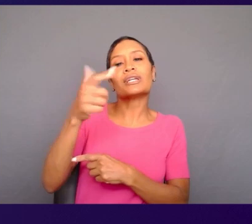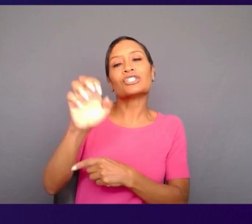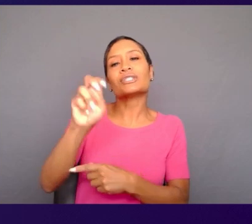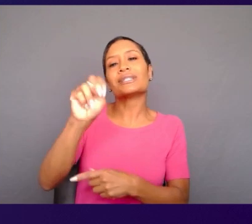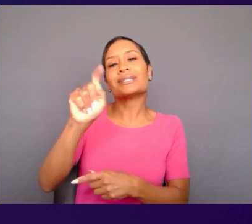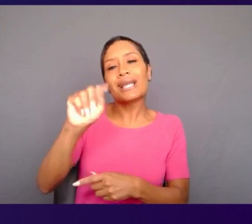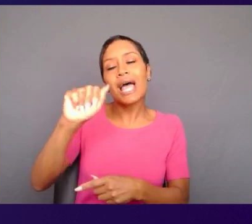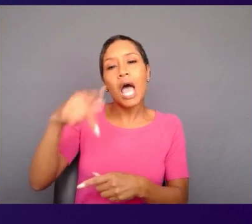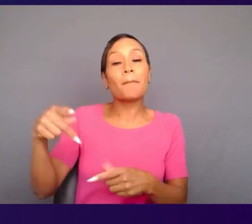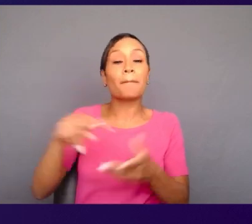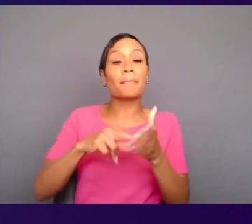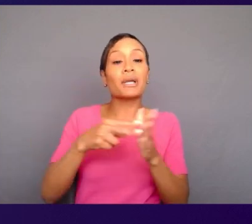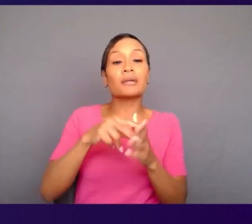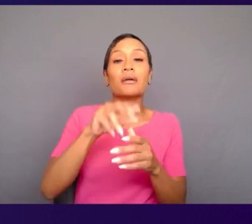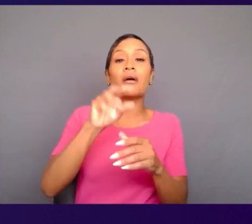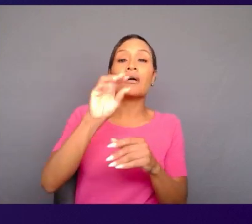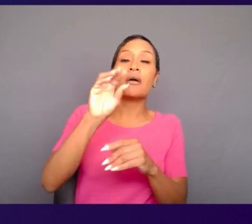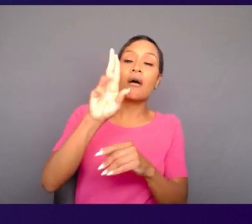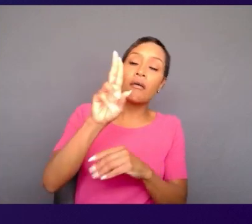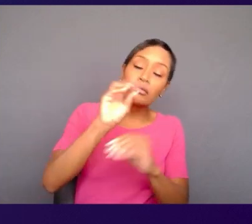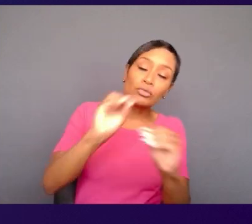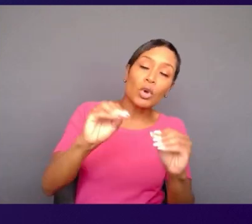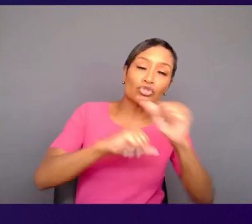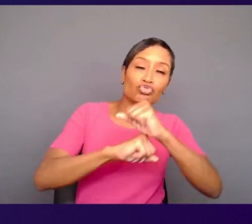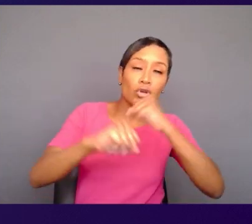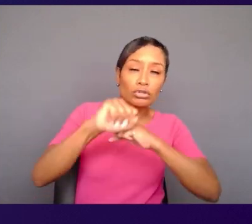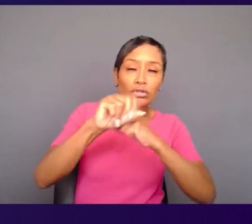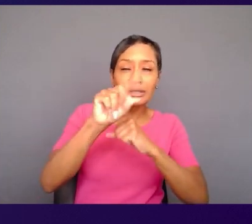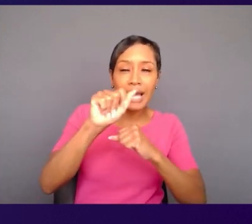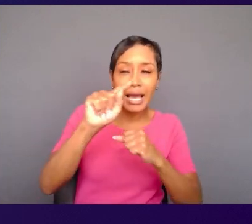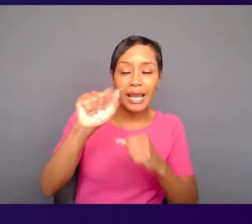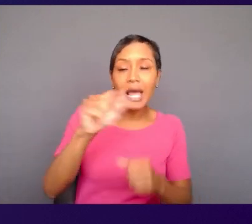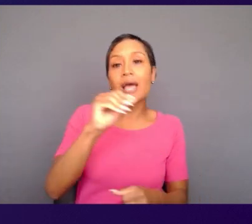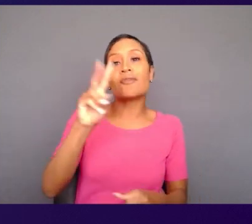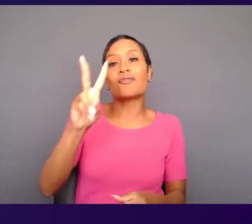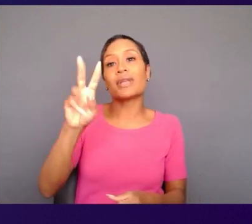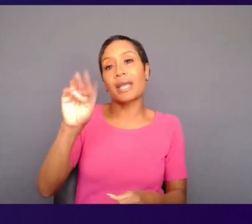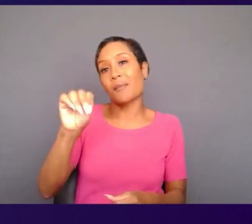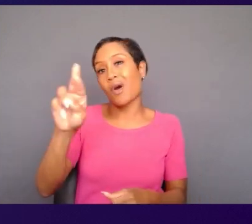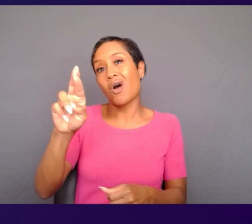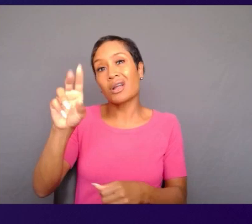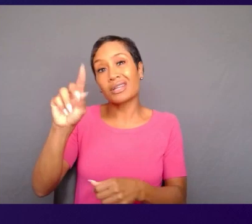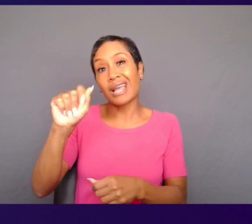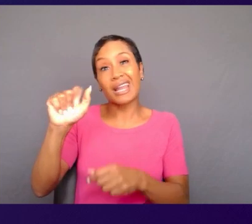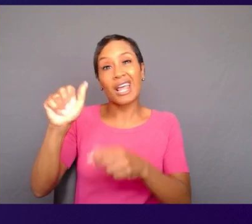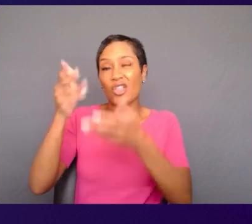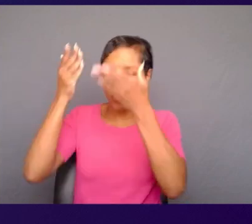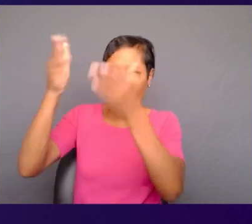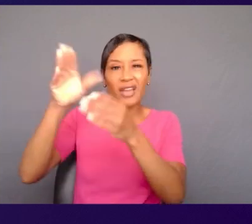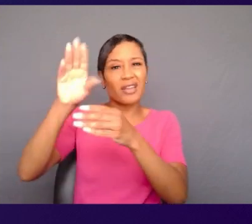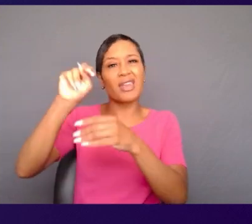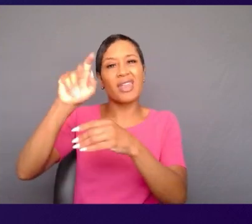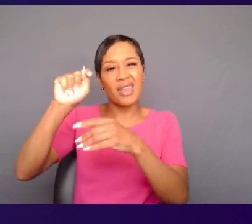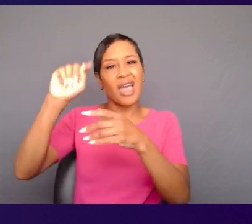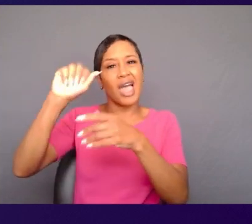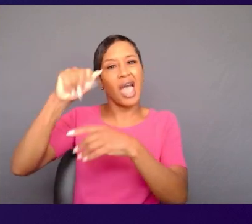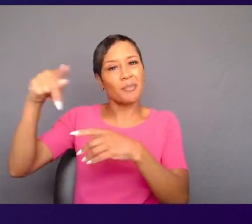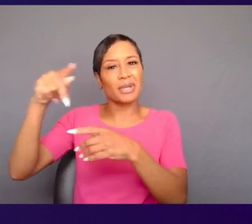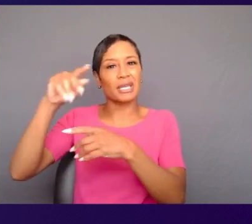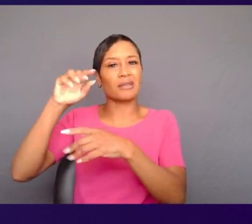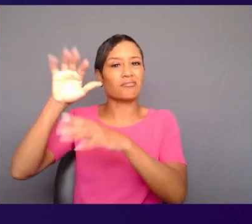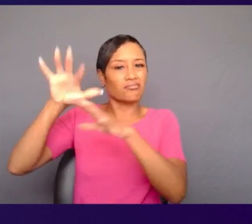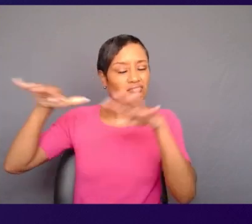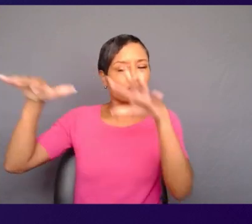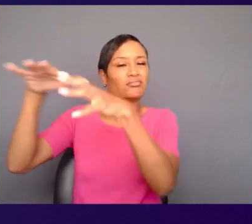unstructured data, as well as some of our VMware data stores at our remote sites, are all in the NetApp ecosystem. So